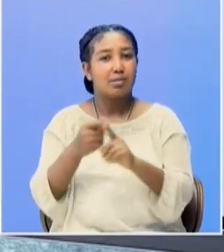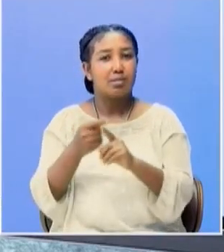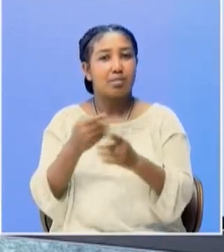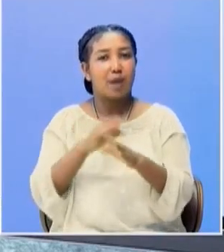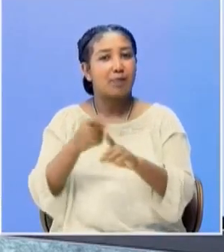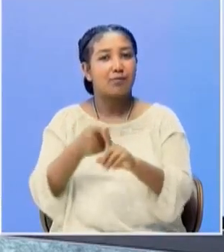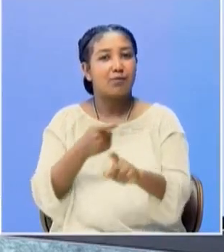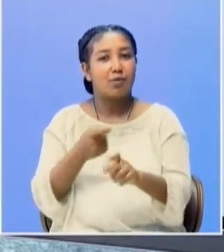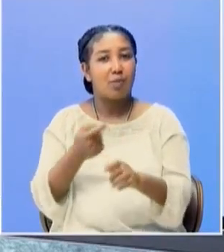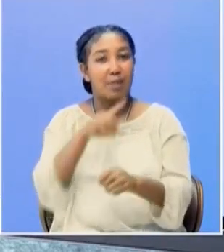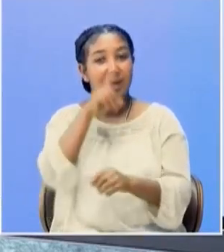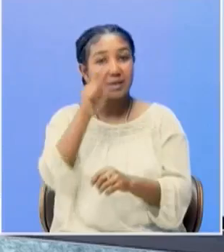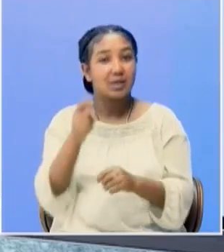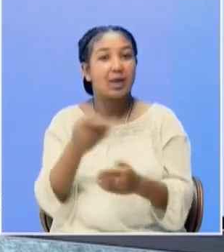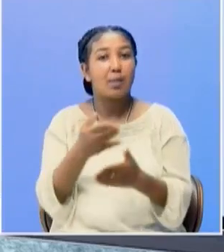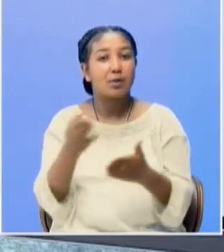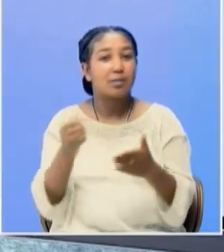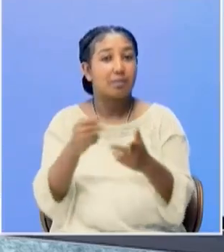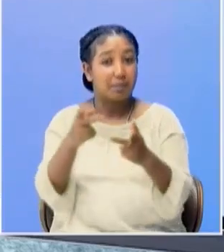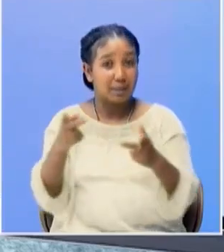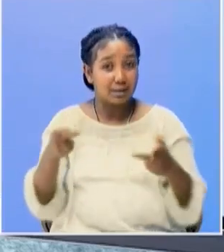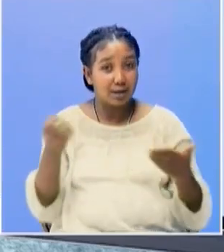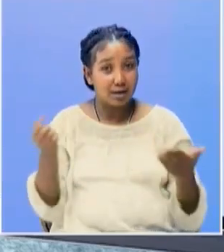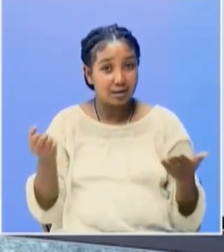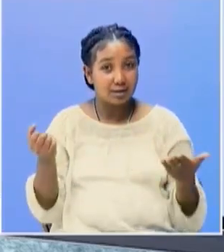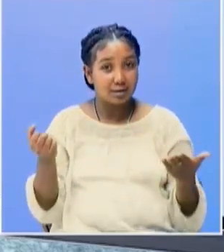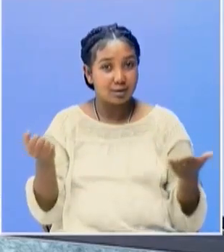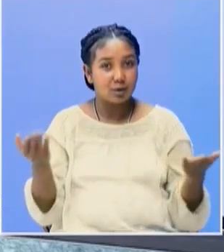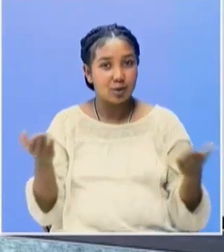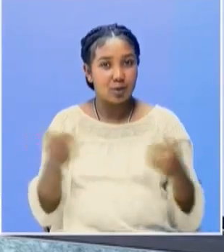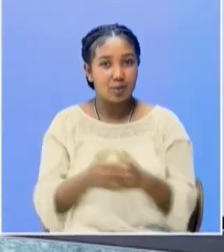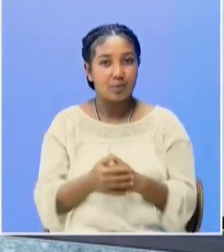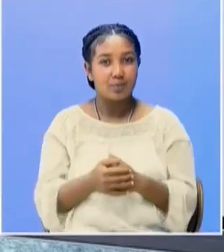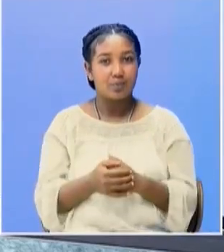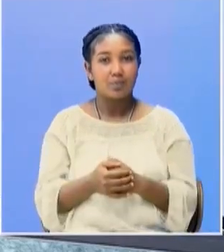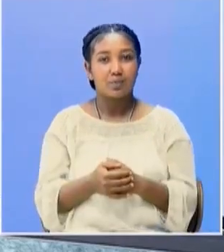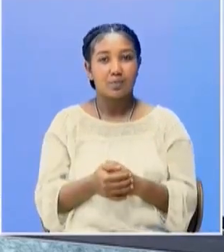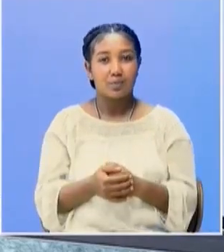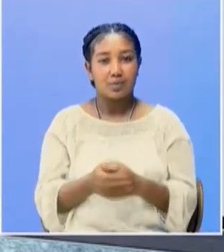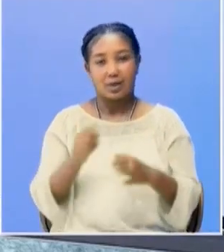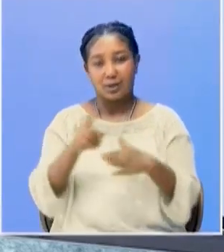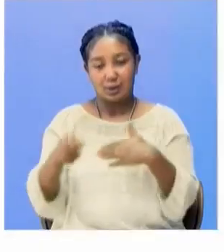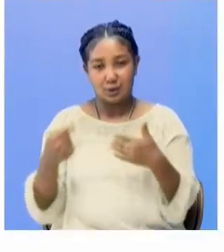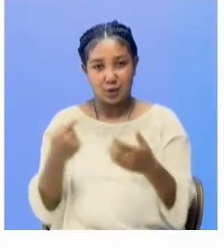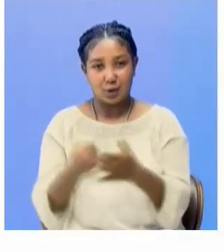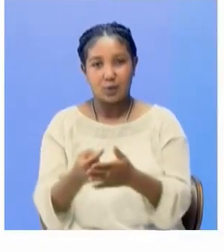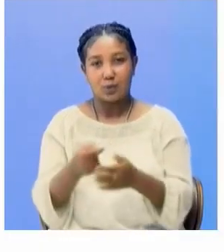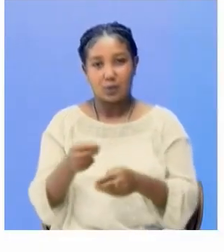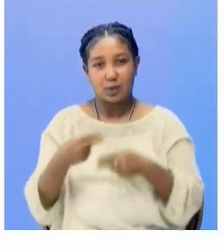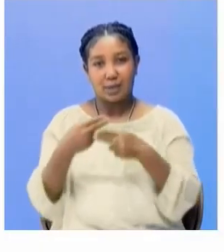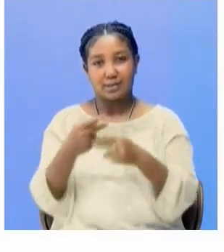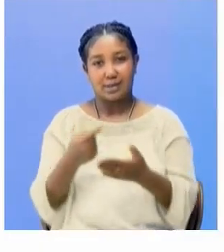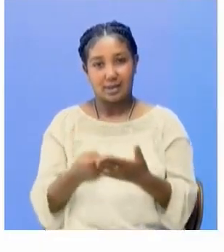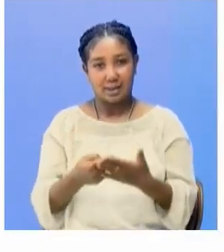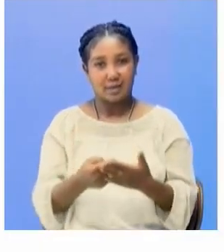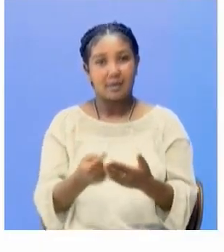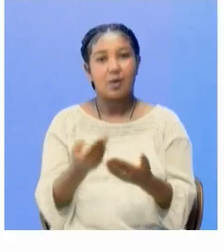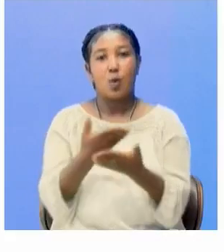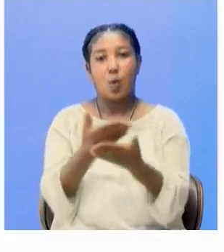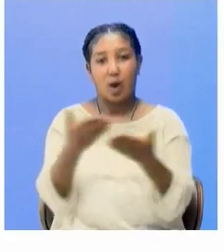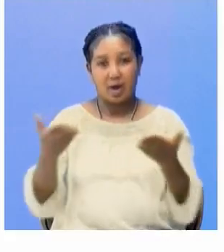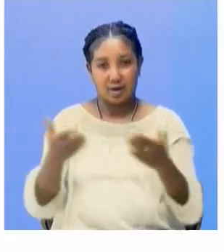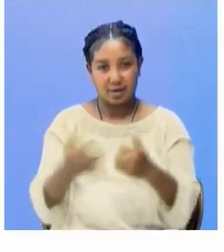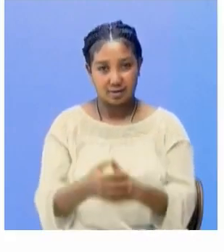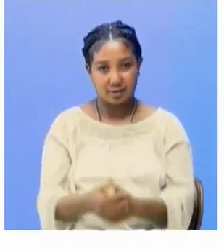from? Just I'm asking about place, yeah? So we can say here, where?